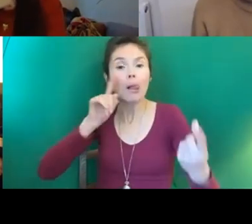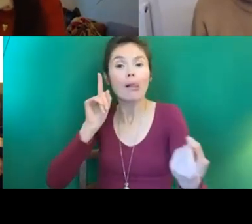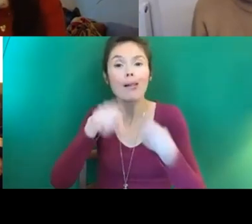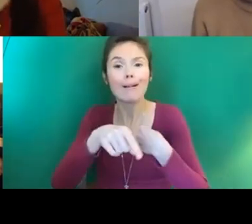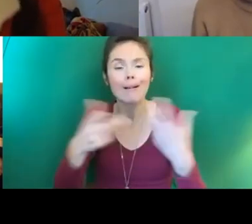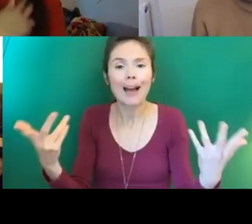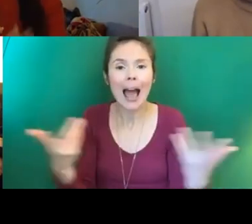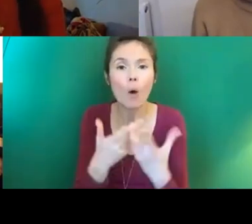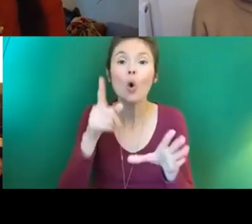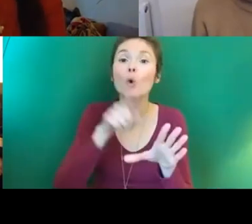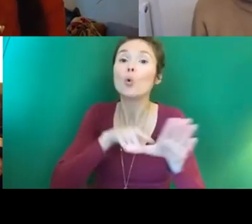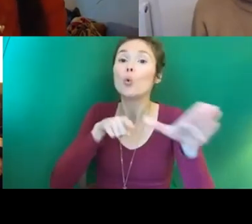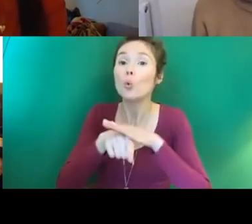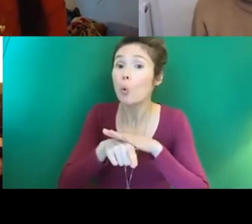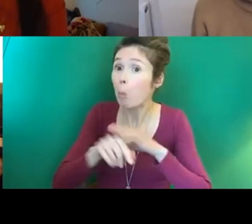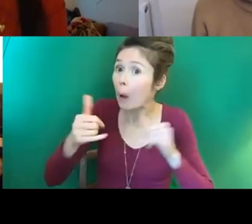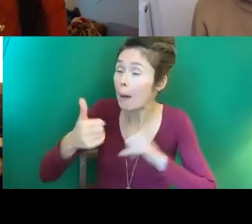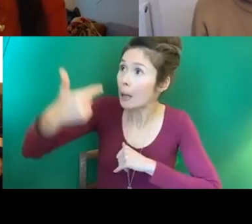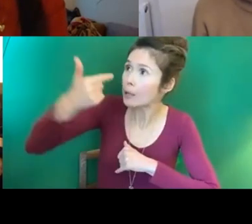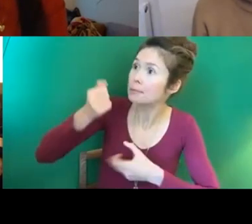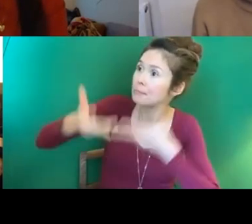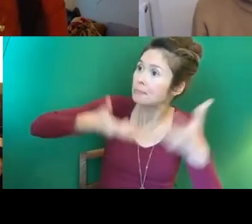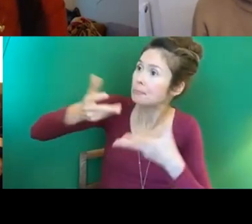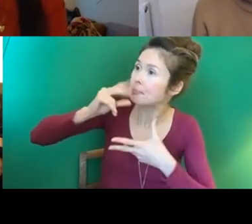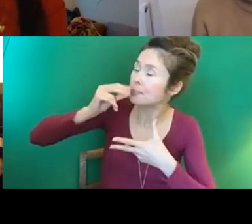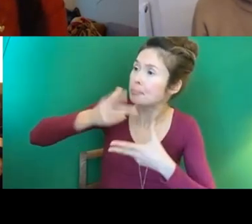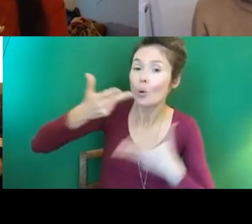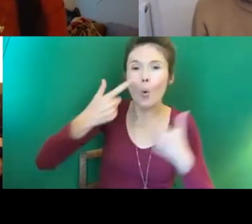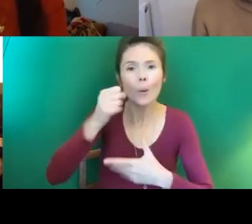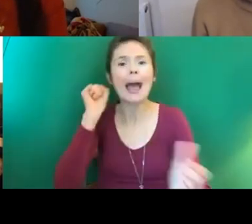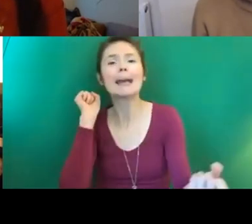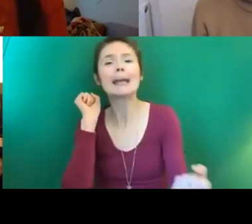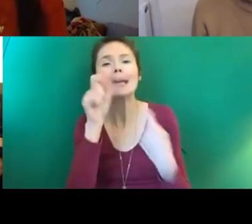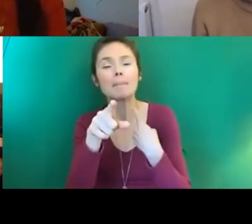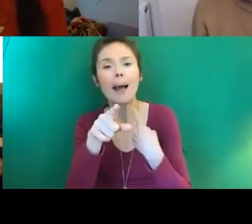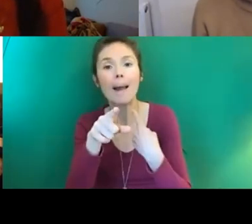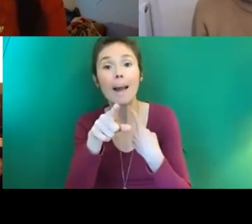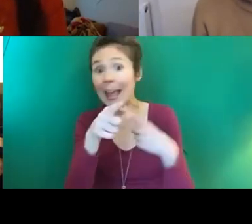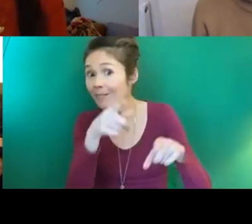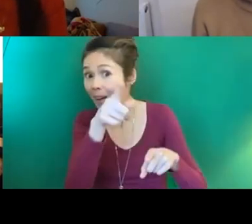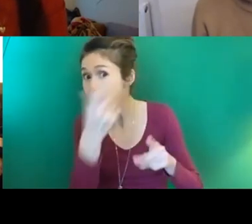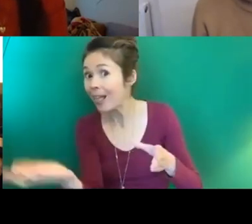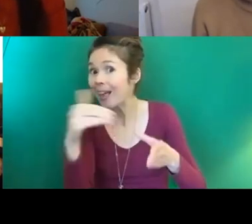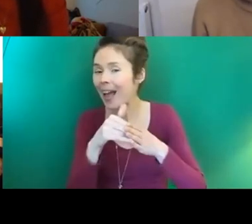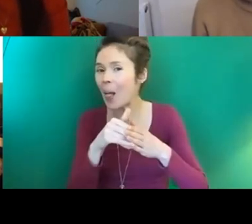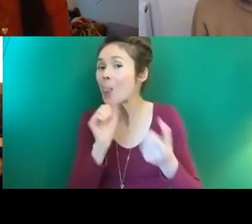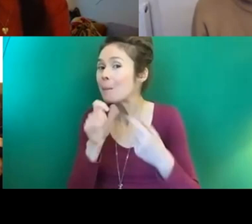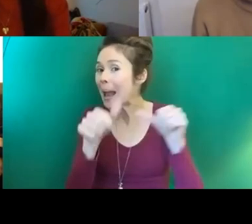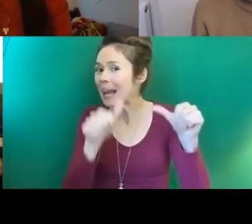another YouTube video or something like that, or we'll email people back if you join the mailing list,